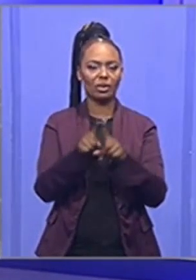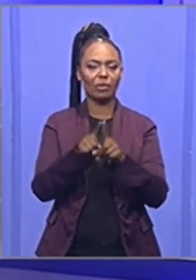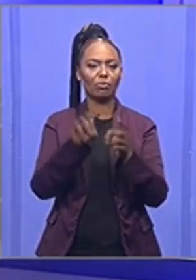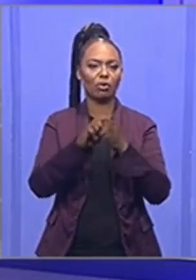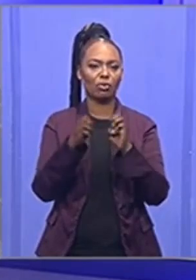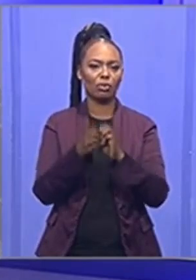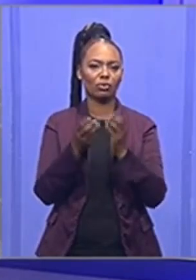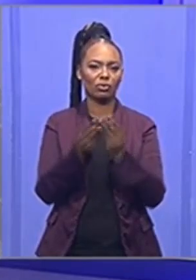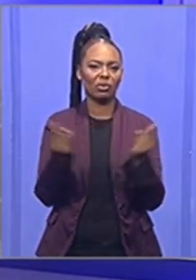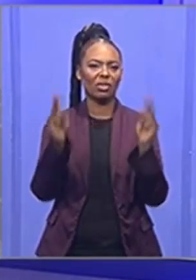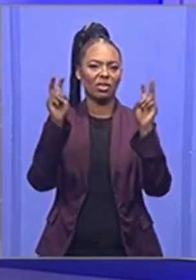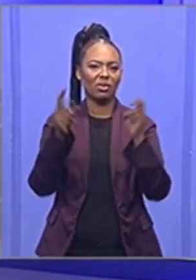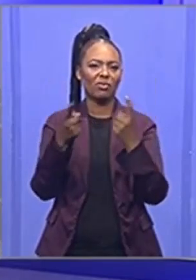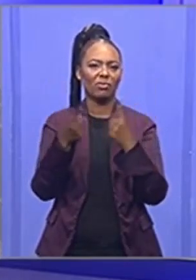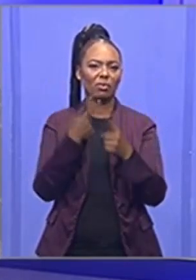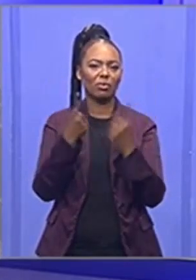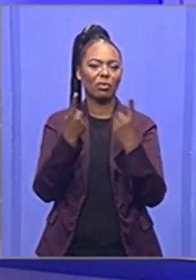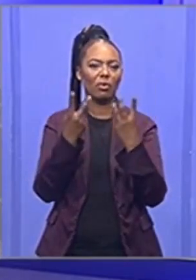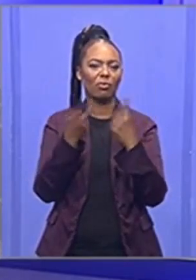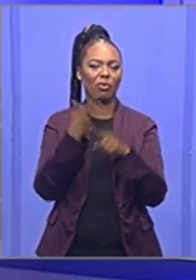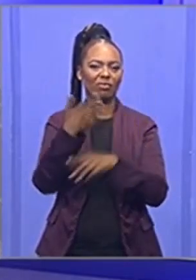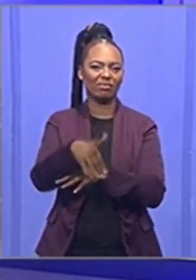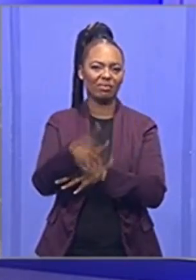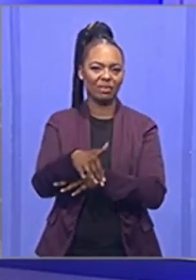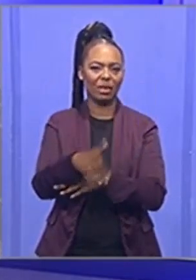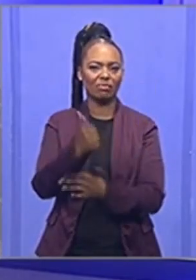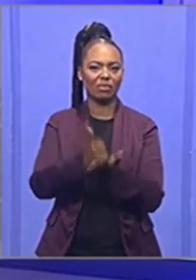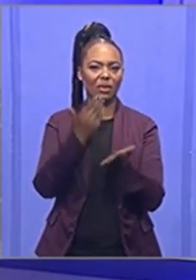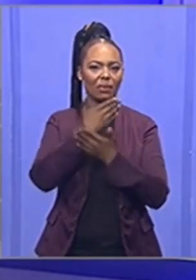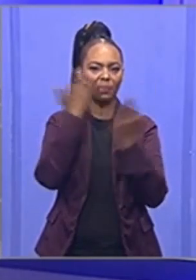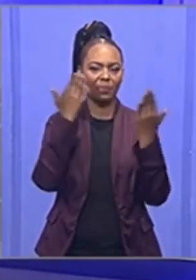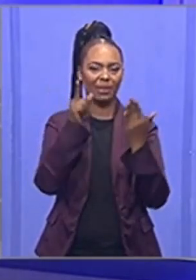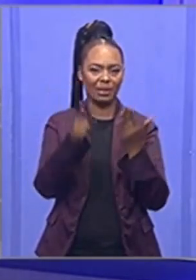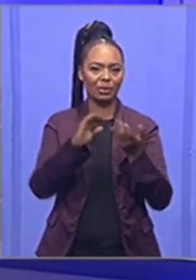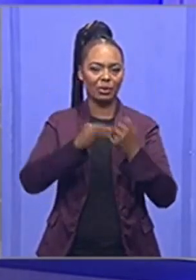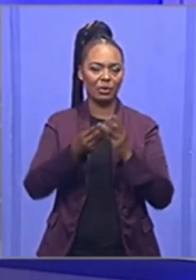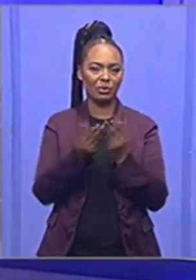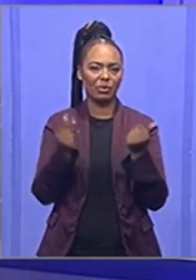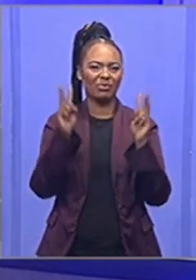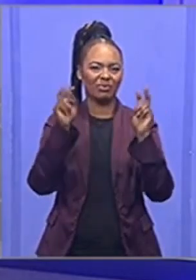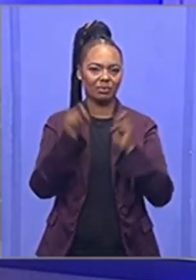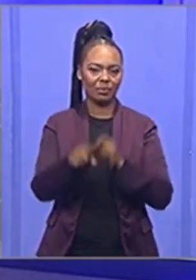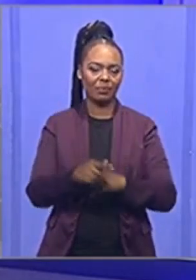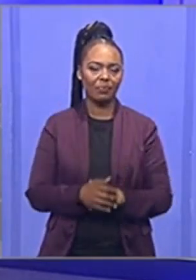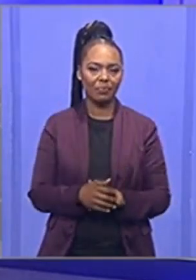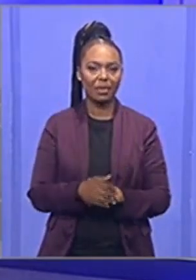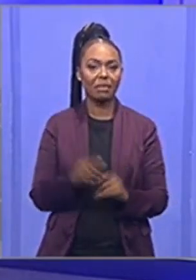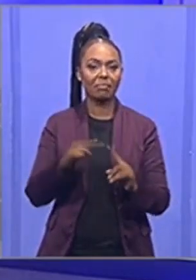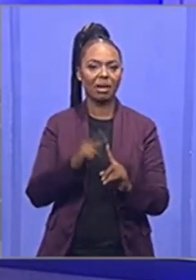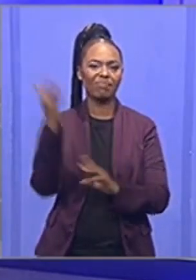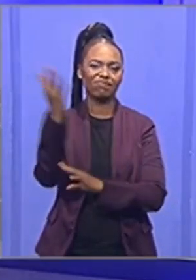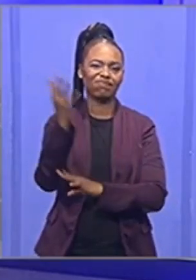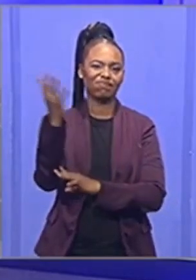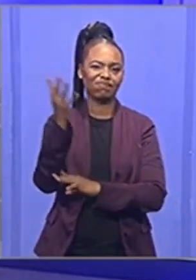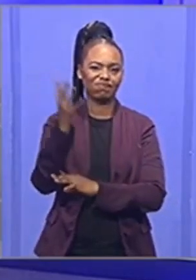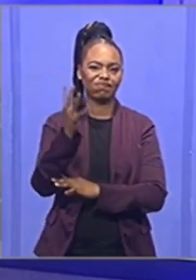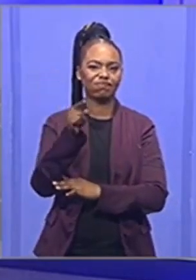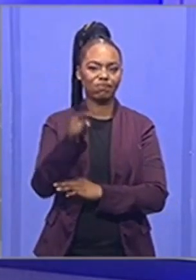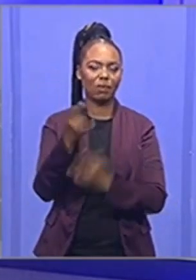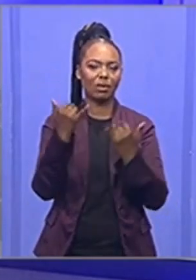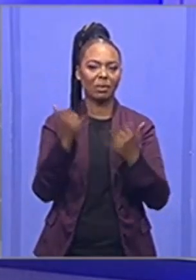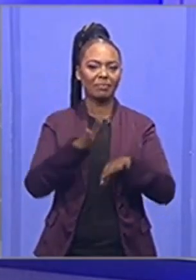jwa baditšhaba ba ba leng mo nageng e seng ka fa molaong gareng ga tse dingwe. O na eme bobegakgang ka lefoko ka